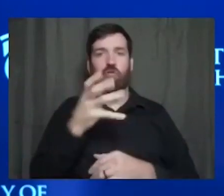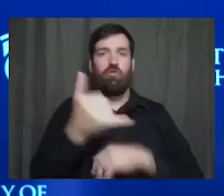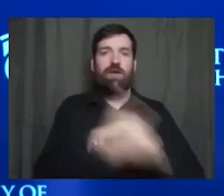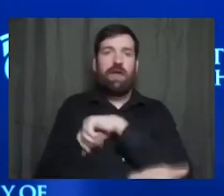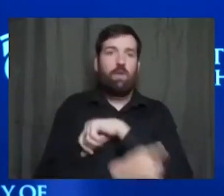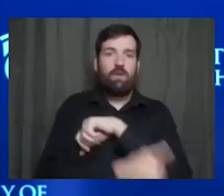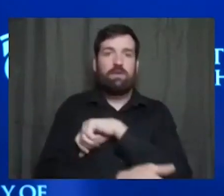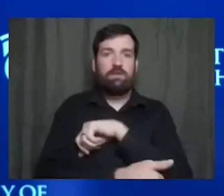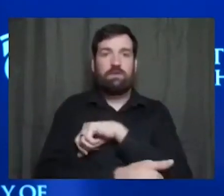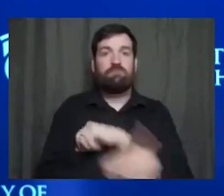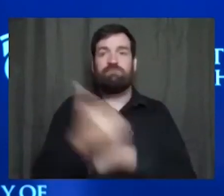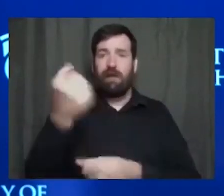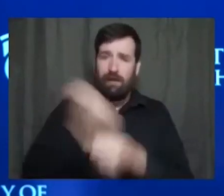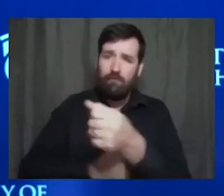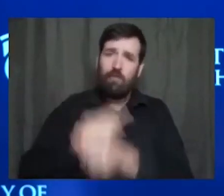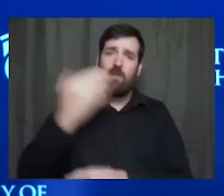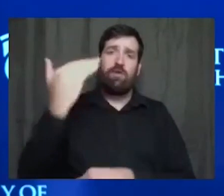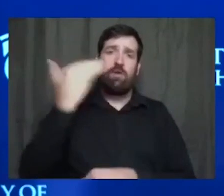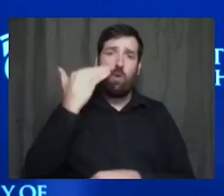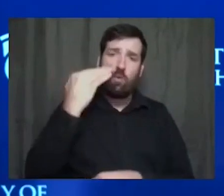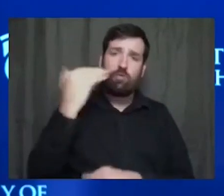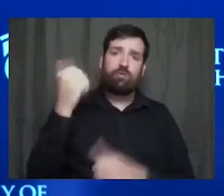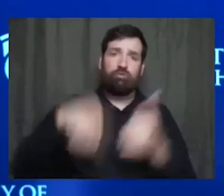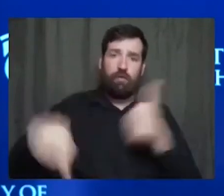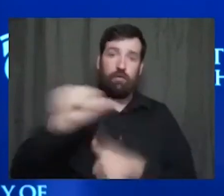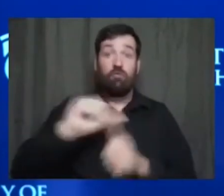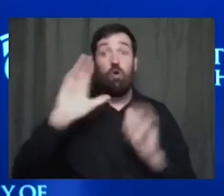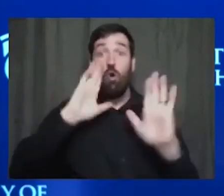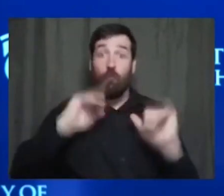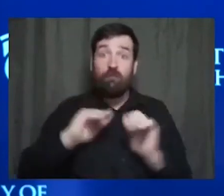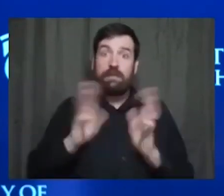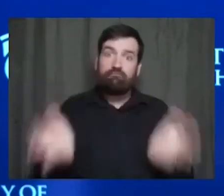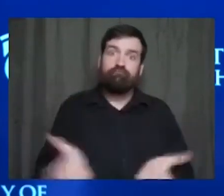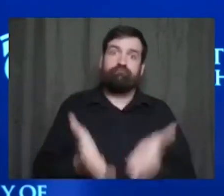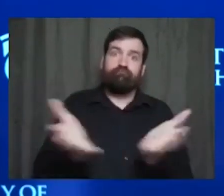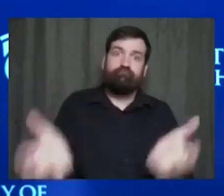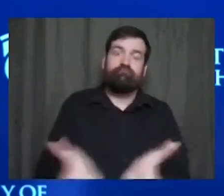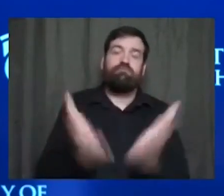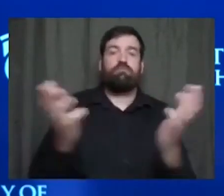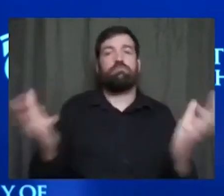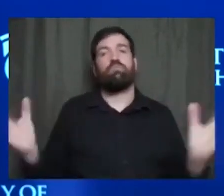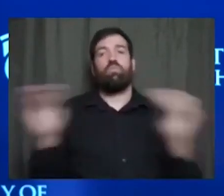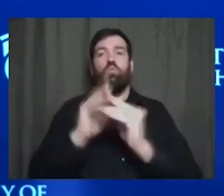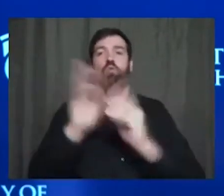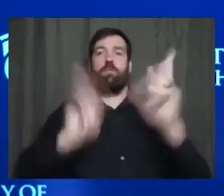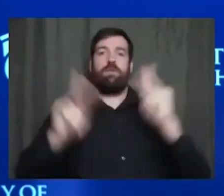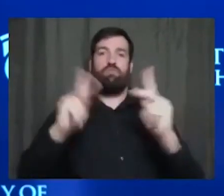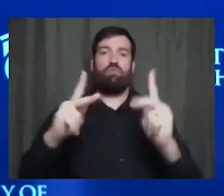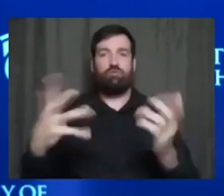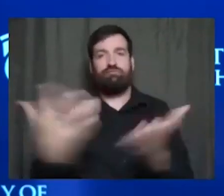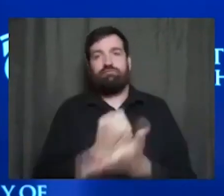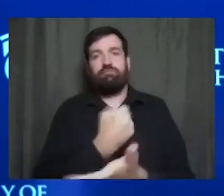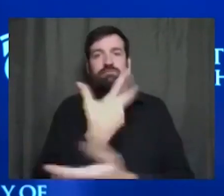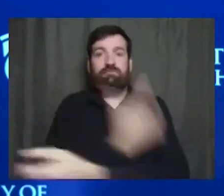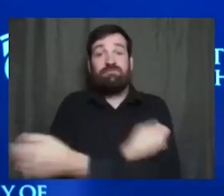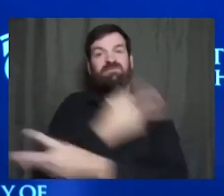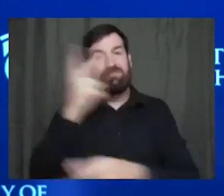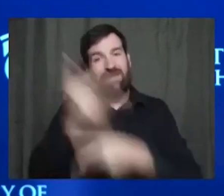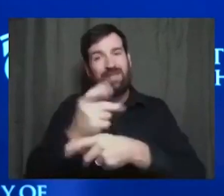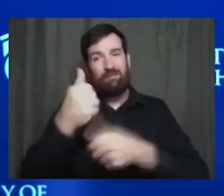everybody knows everybody. Hopefully this will spur now a new vaccination wave in that community to keep other people safe as well.